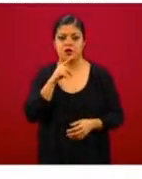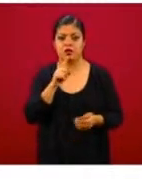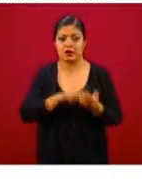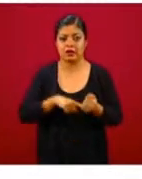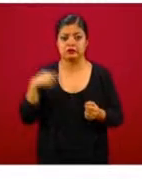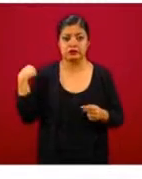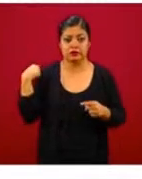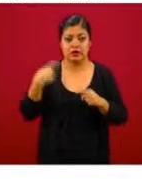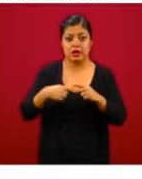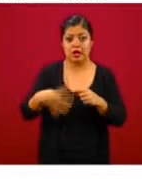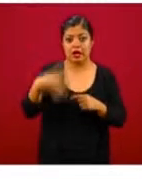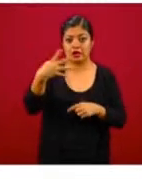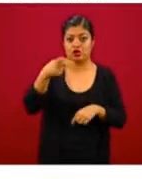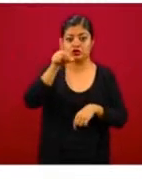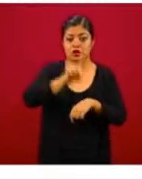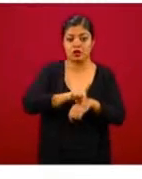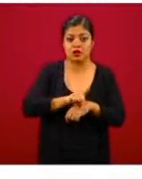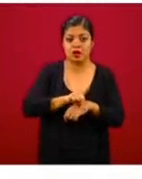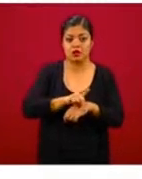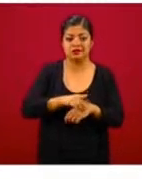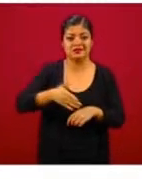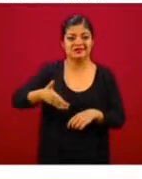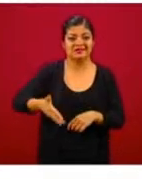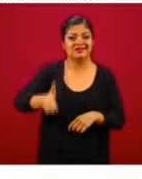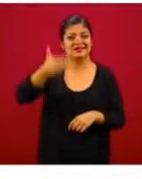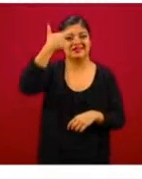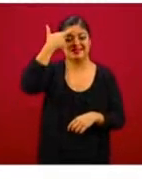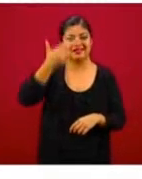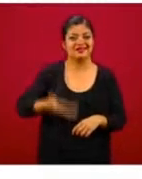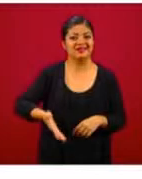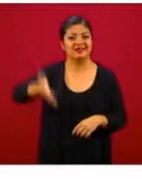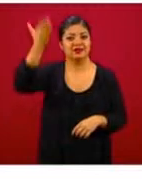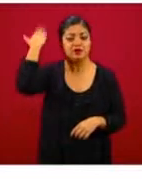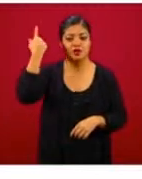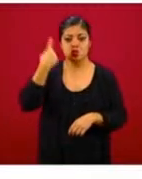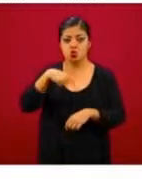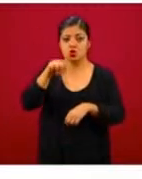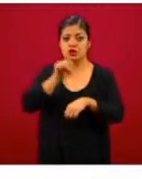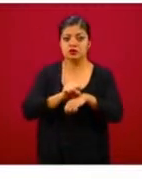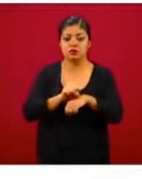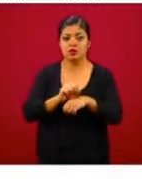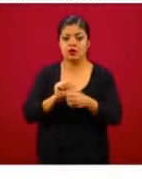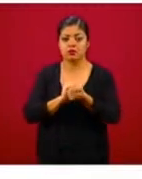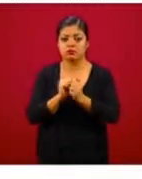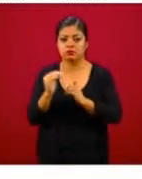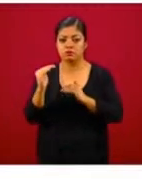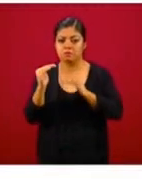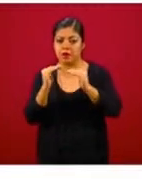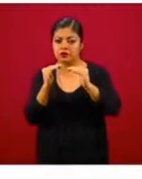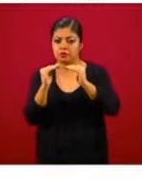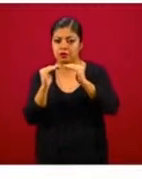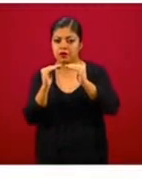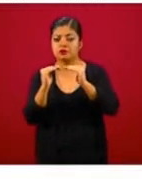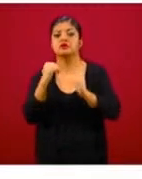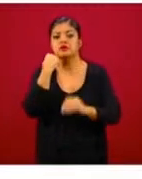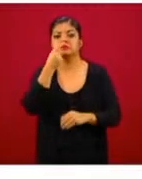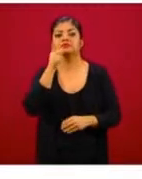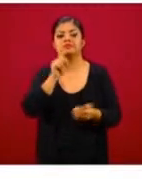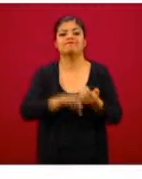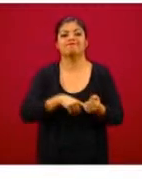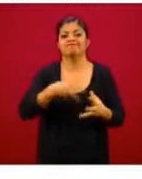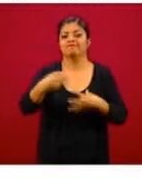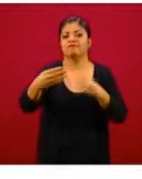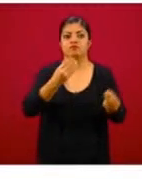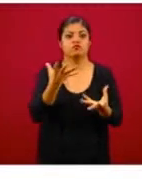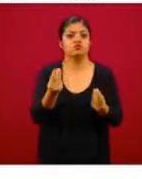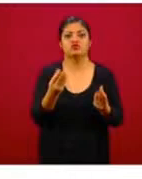that that incidence rate has stabilized. Or so the number of cases within the last 14 days compared to